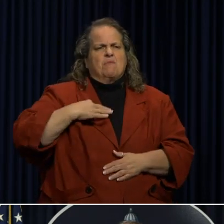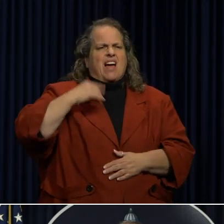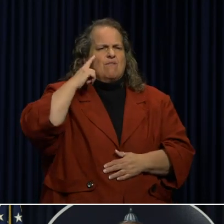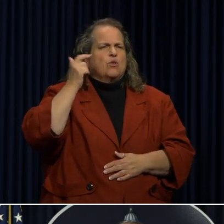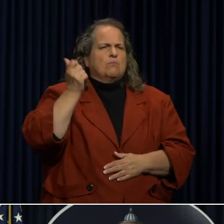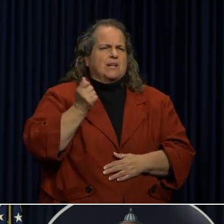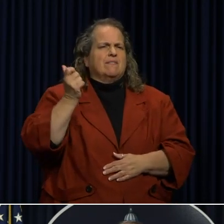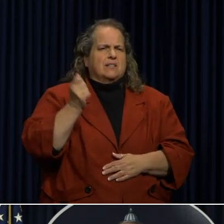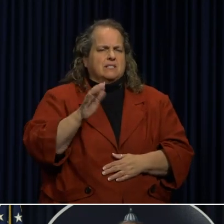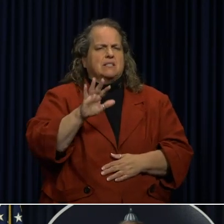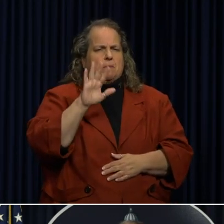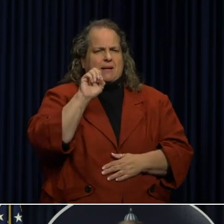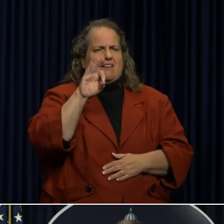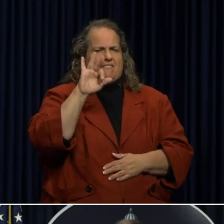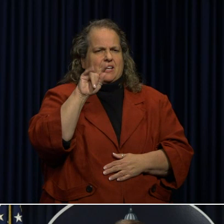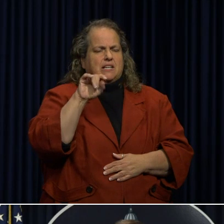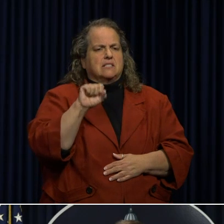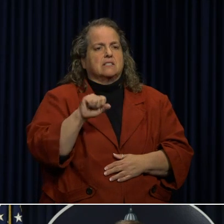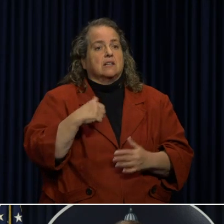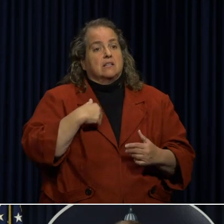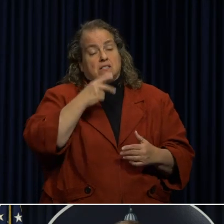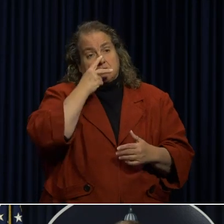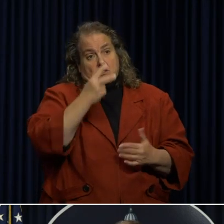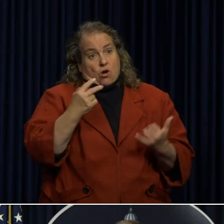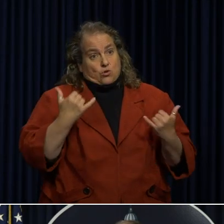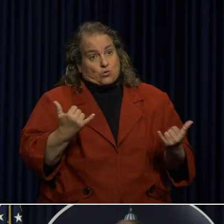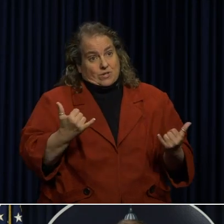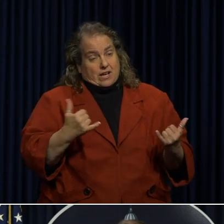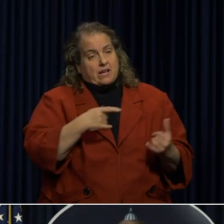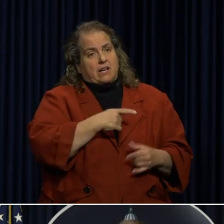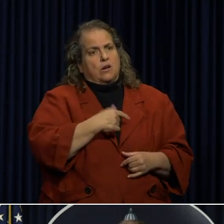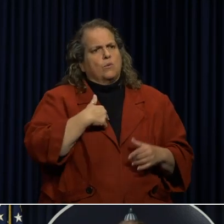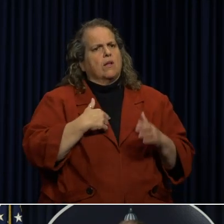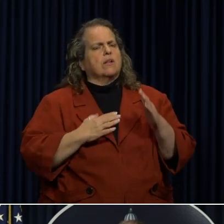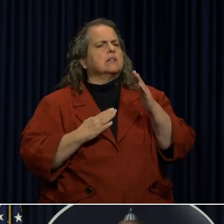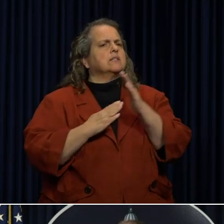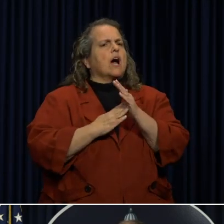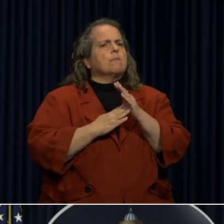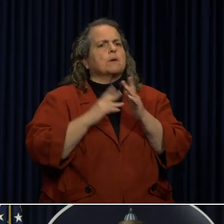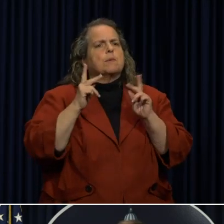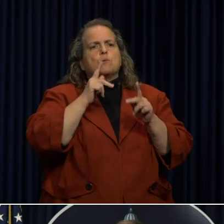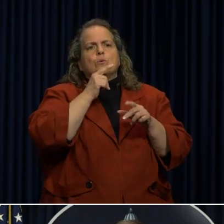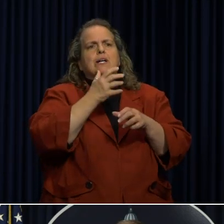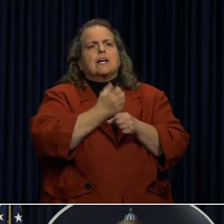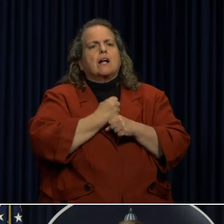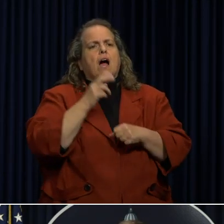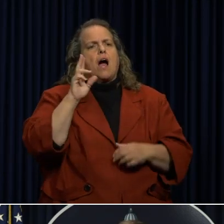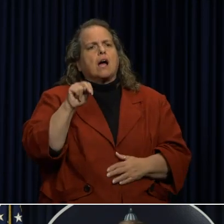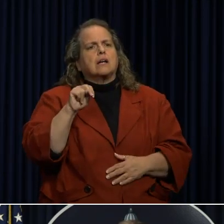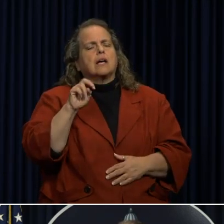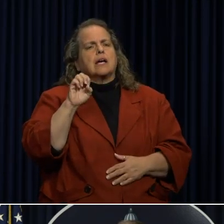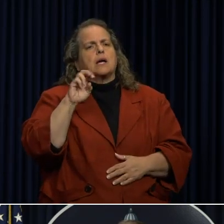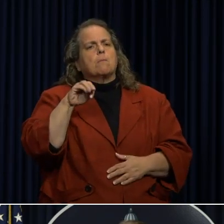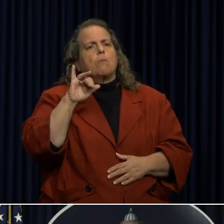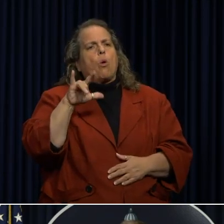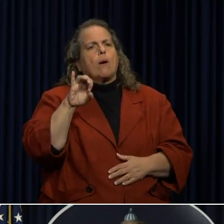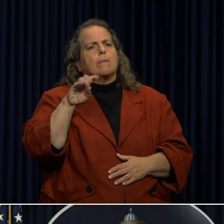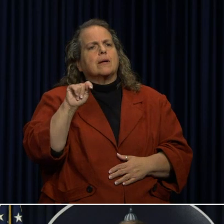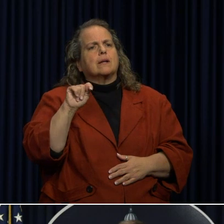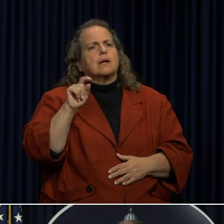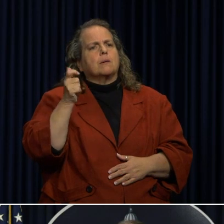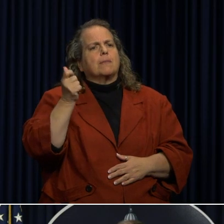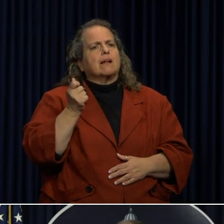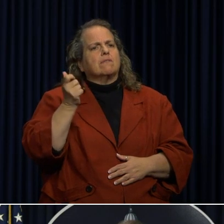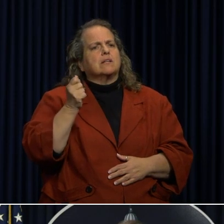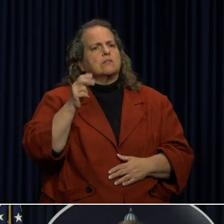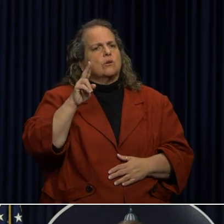states in number of new people getting unemployment benefits. Folks, that's what everybody around the country, they're